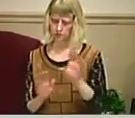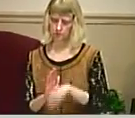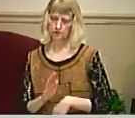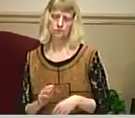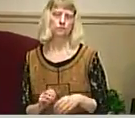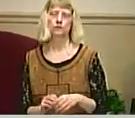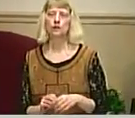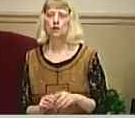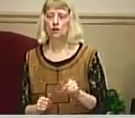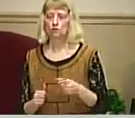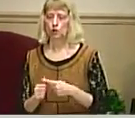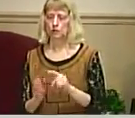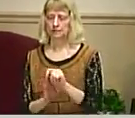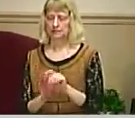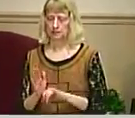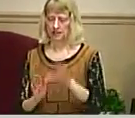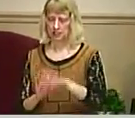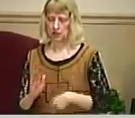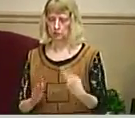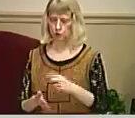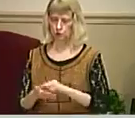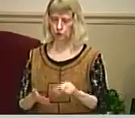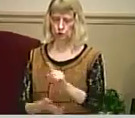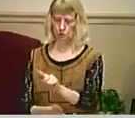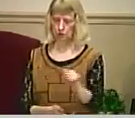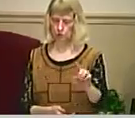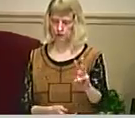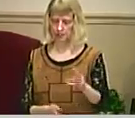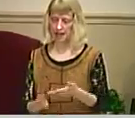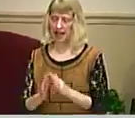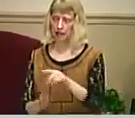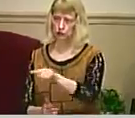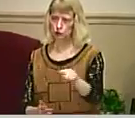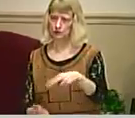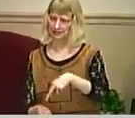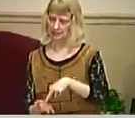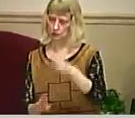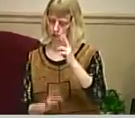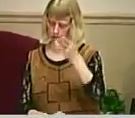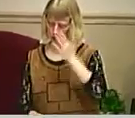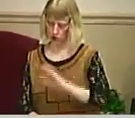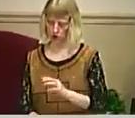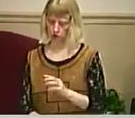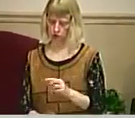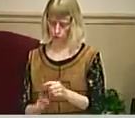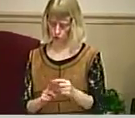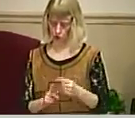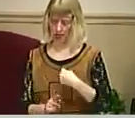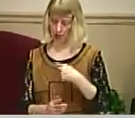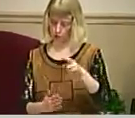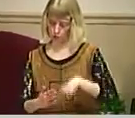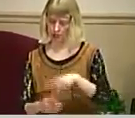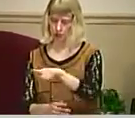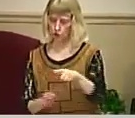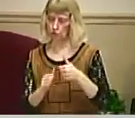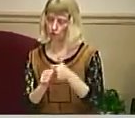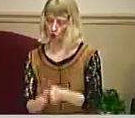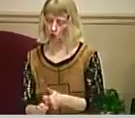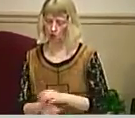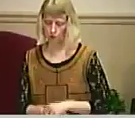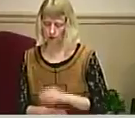Timothy chapter 2, verses 1 through 6, and I invite you to stand out of respect for God's Word as I read and you follow